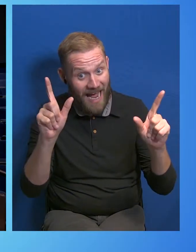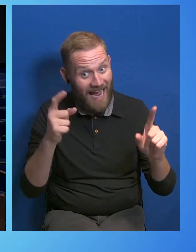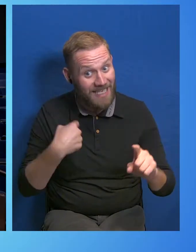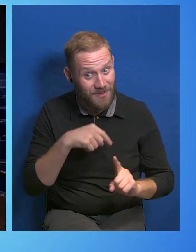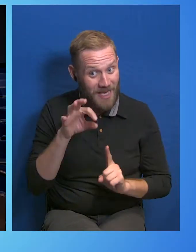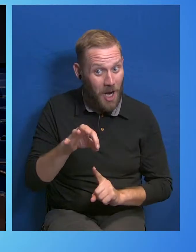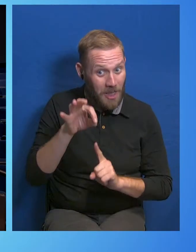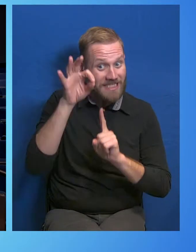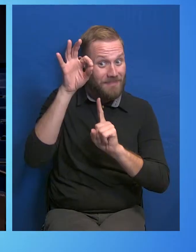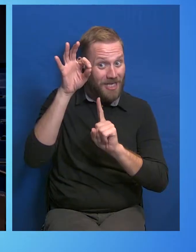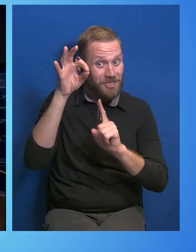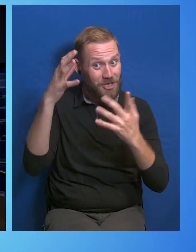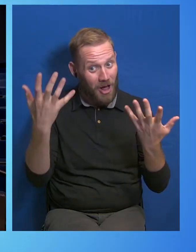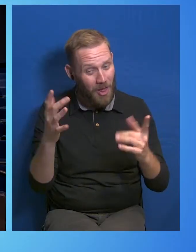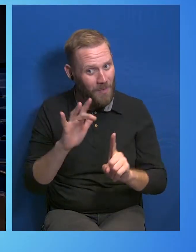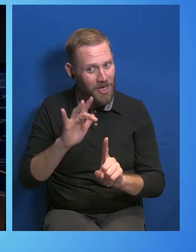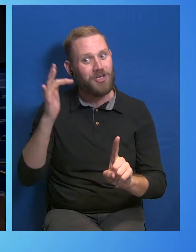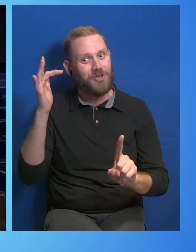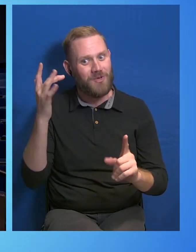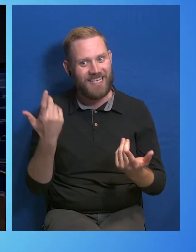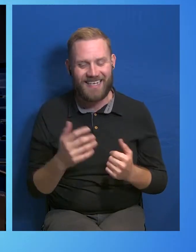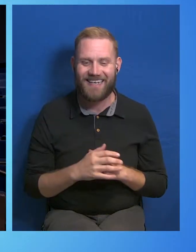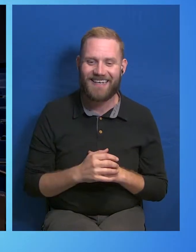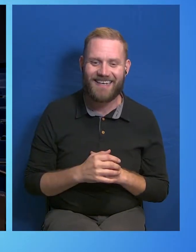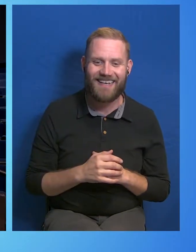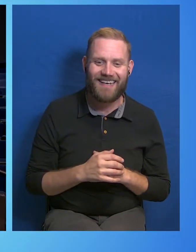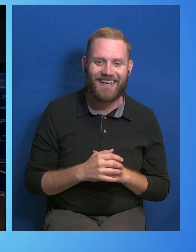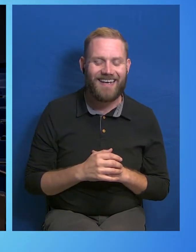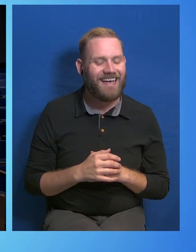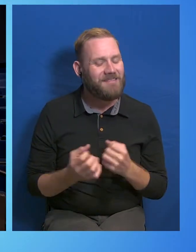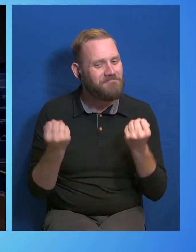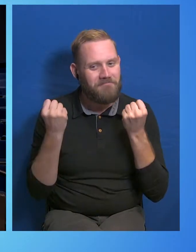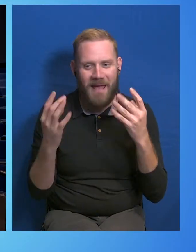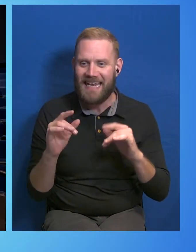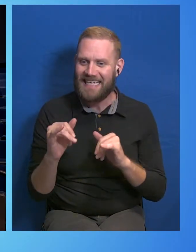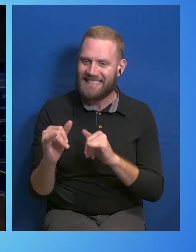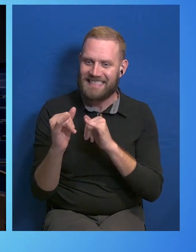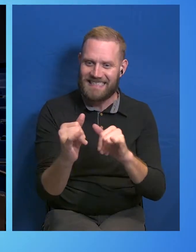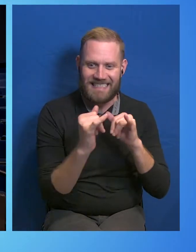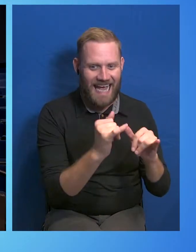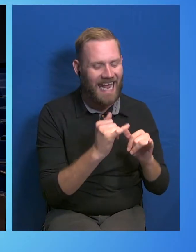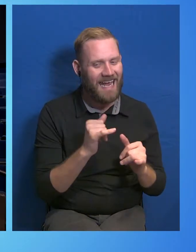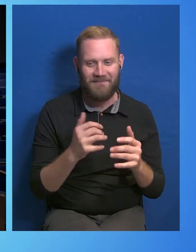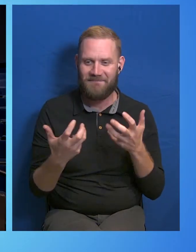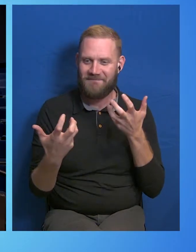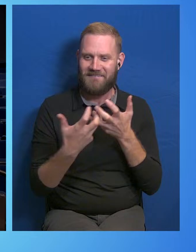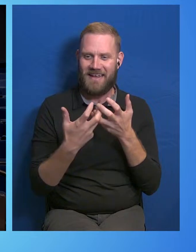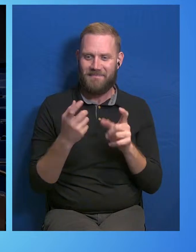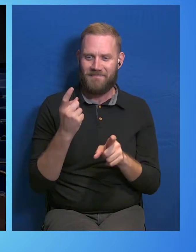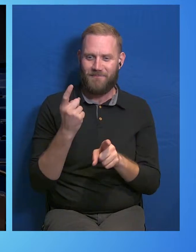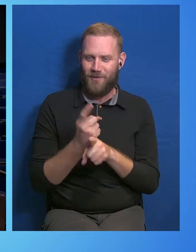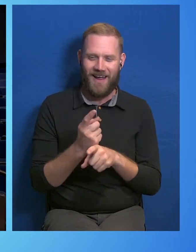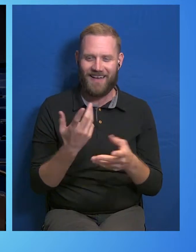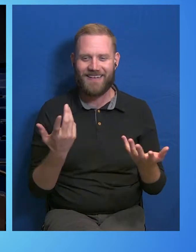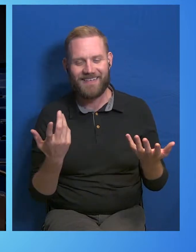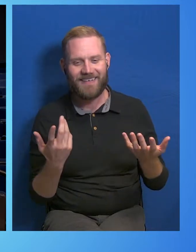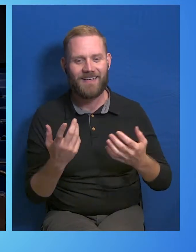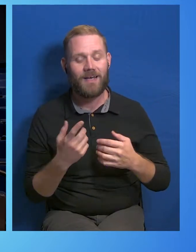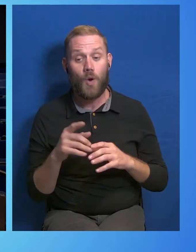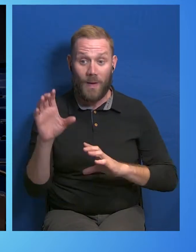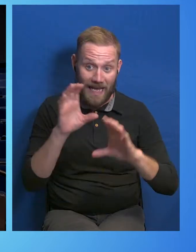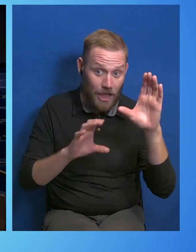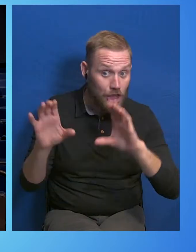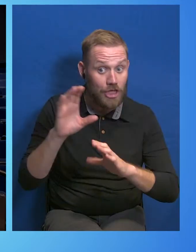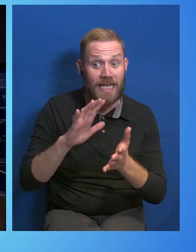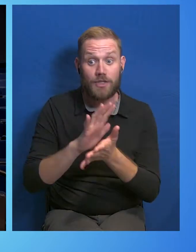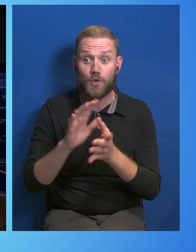special. There's not many that are a perfect fit. We looked at school